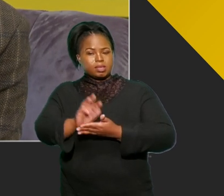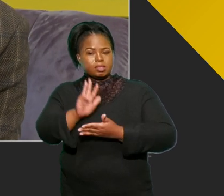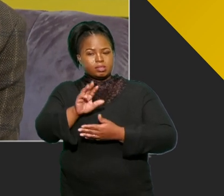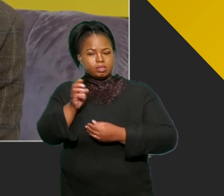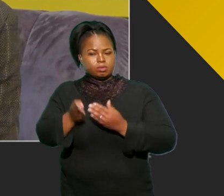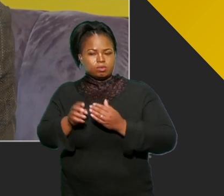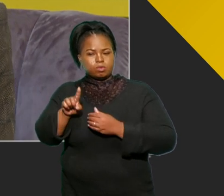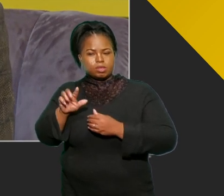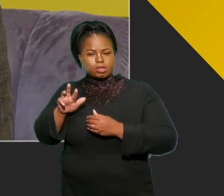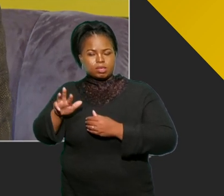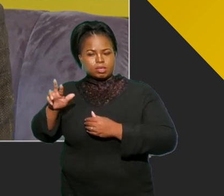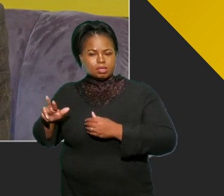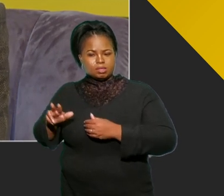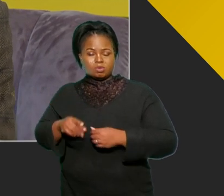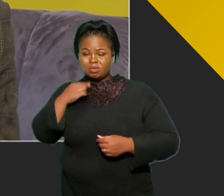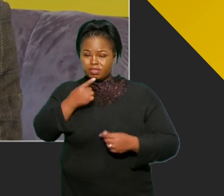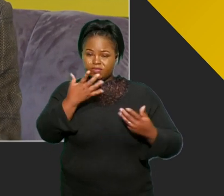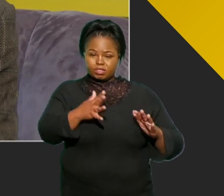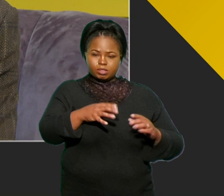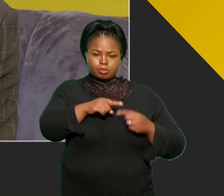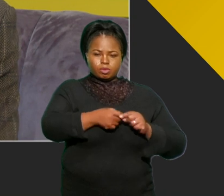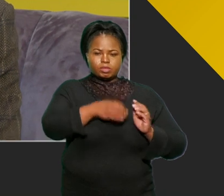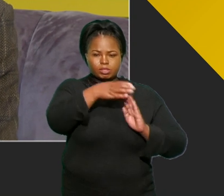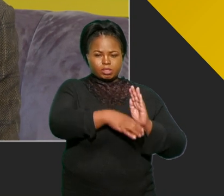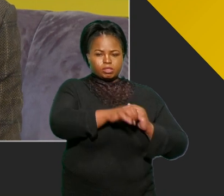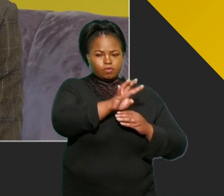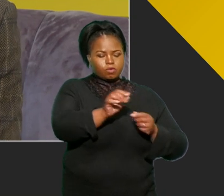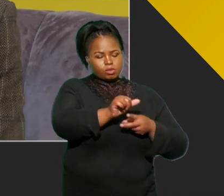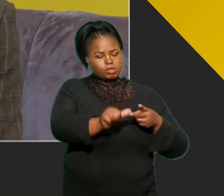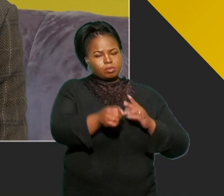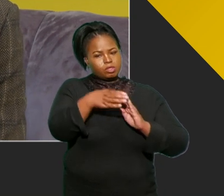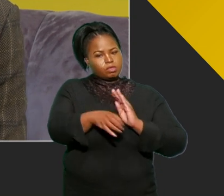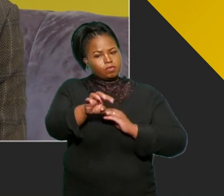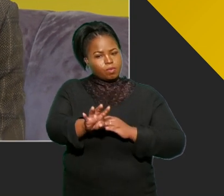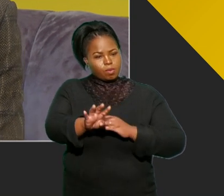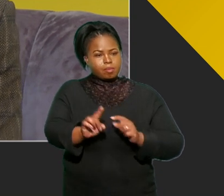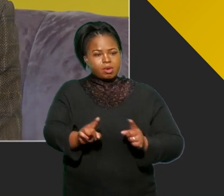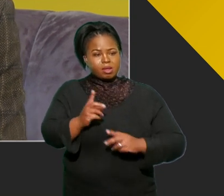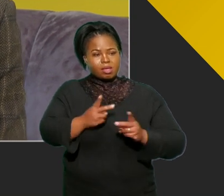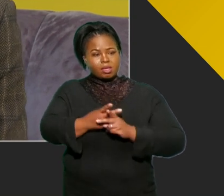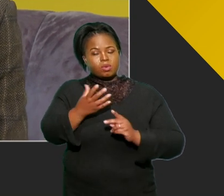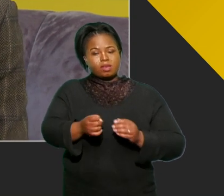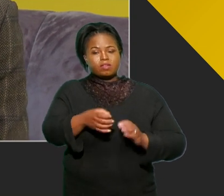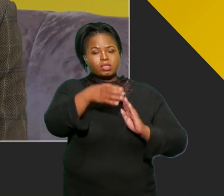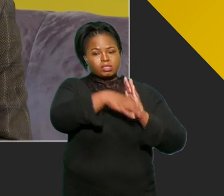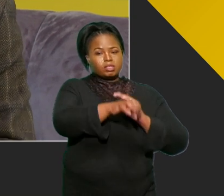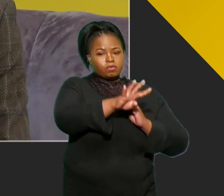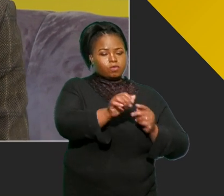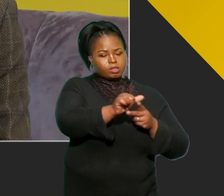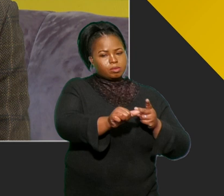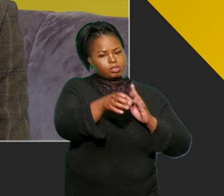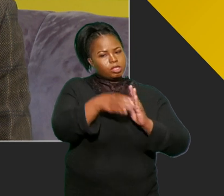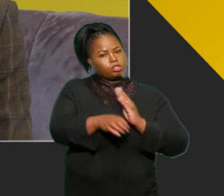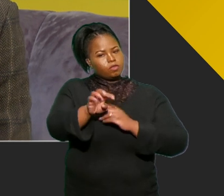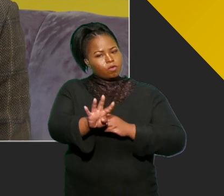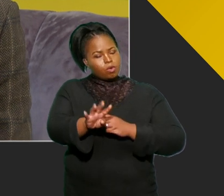about section 4, section 4, subsection 4. Yeah. But on that, we have section 4, subsection 4. We have